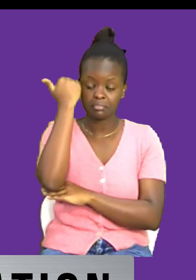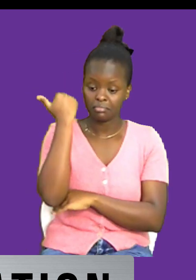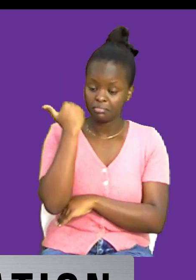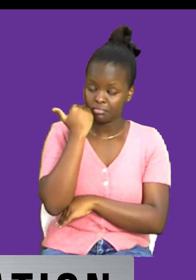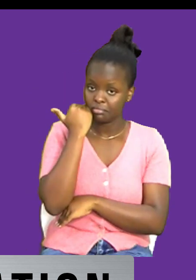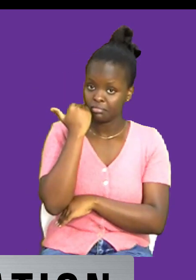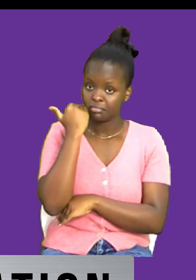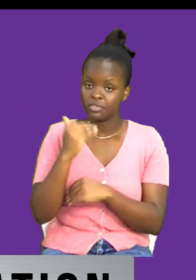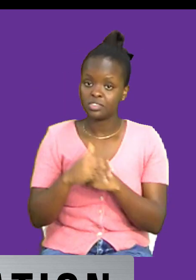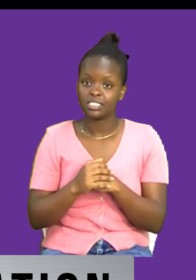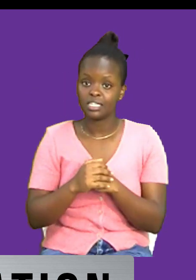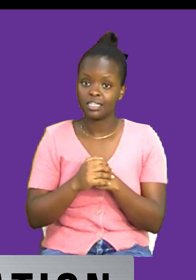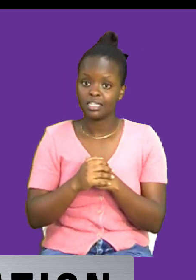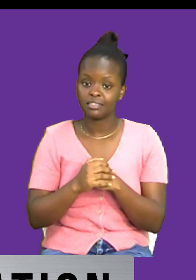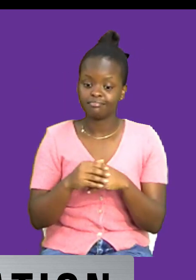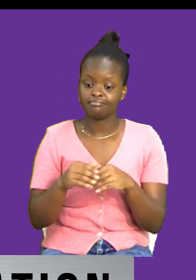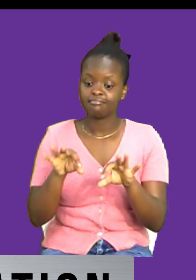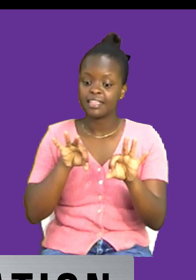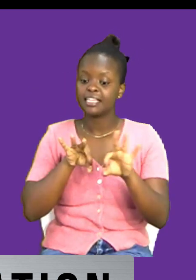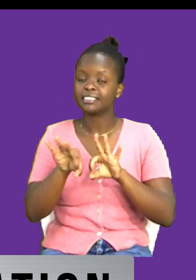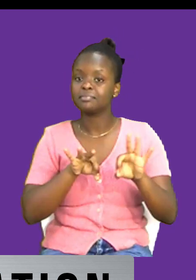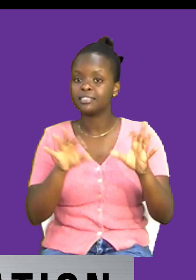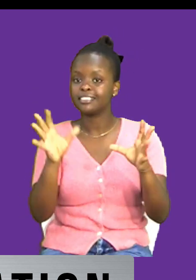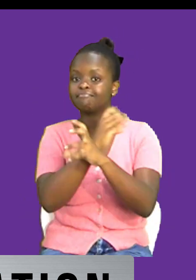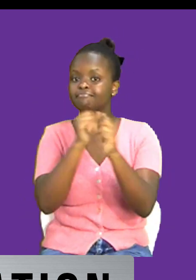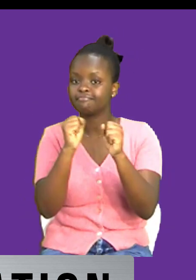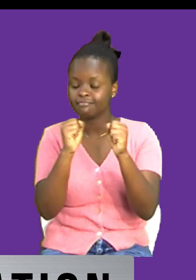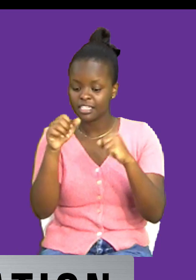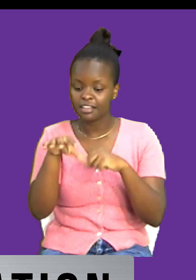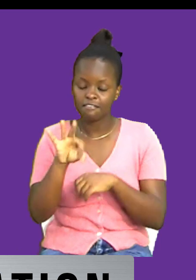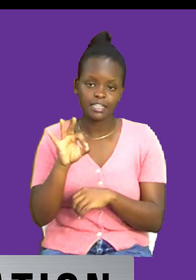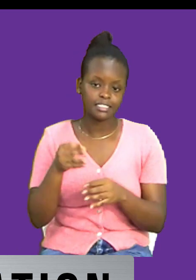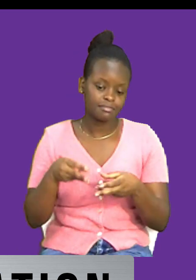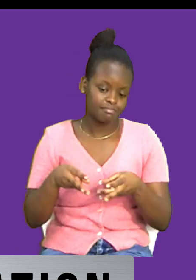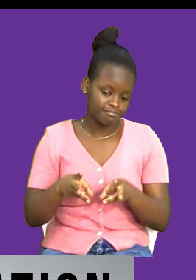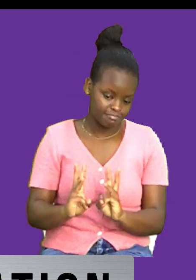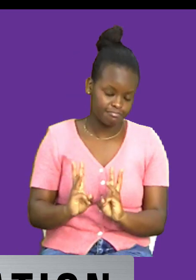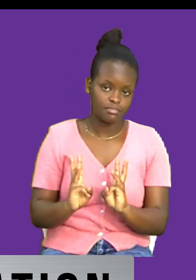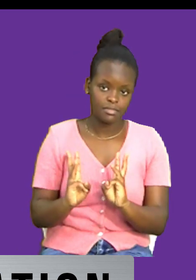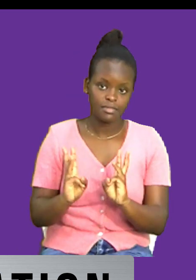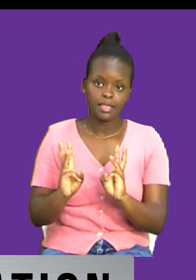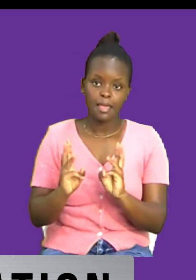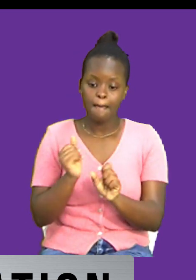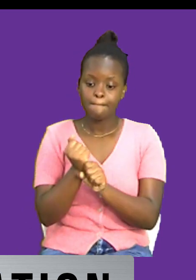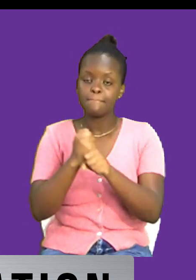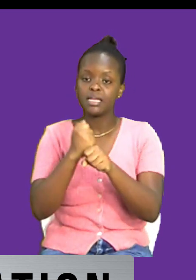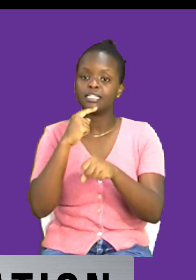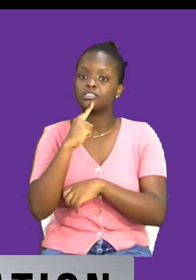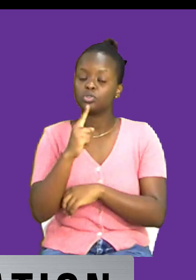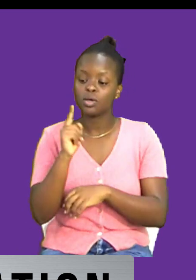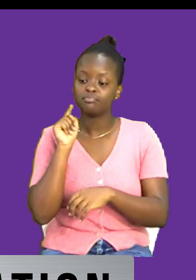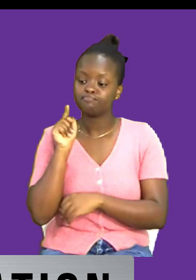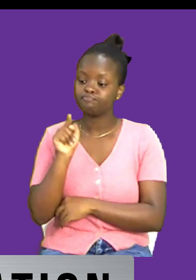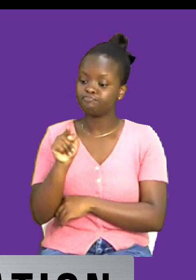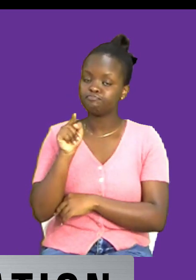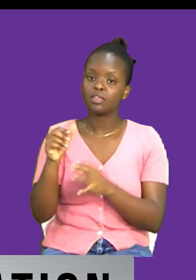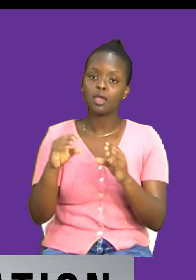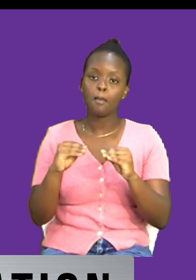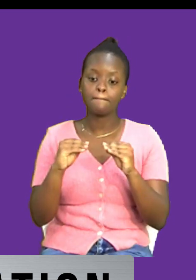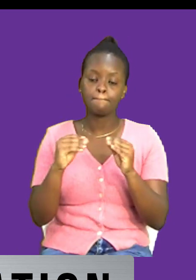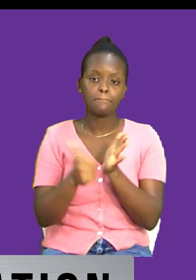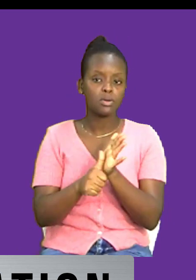call it judiciary, and explains to the president and basically finds a way of ensuring that this thing can be done in a more should